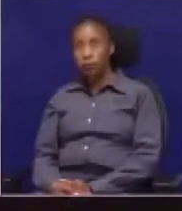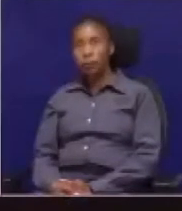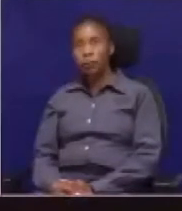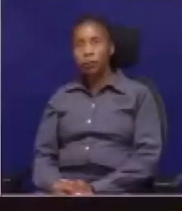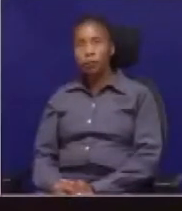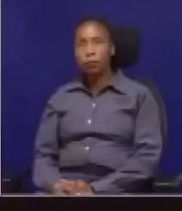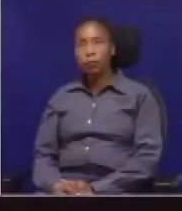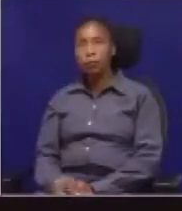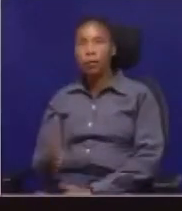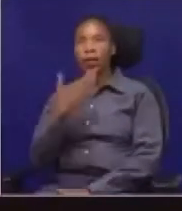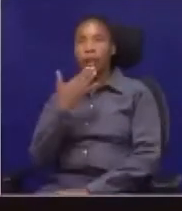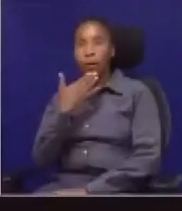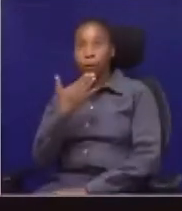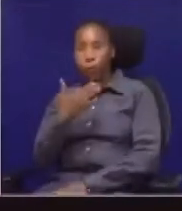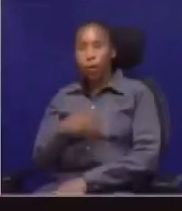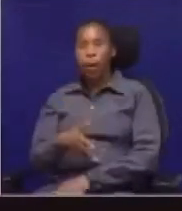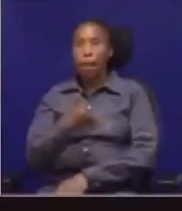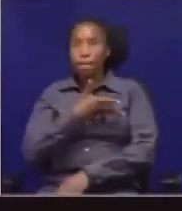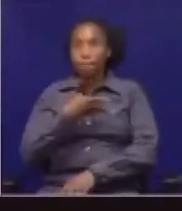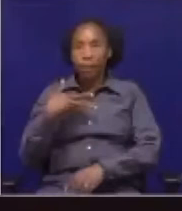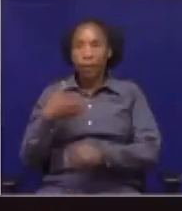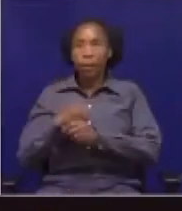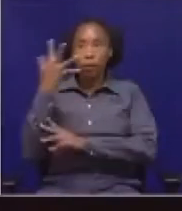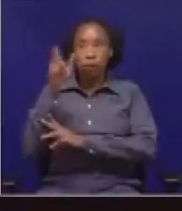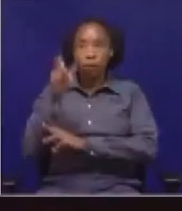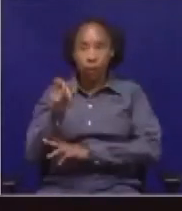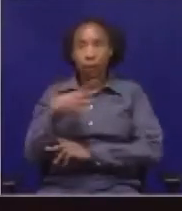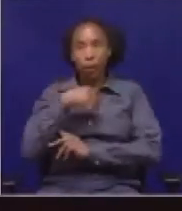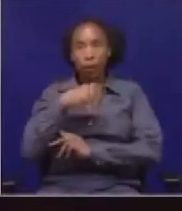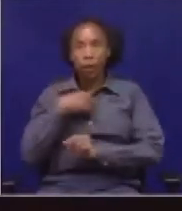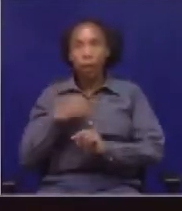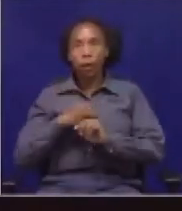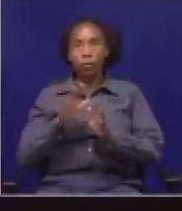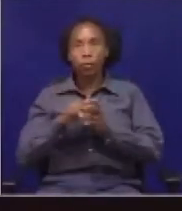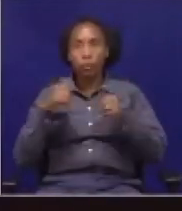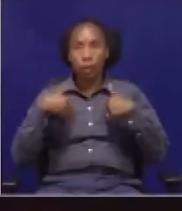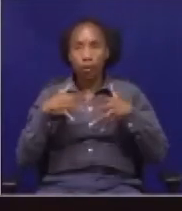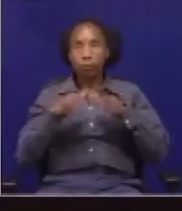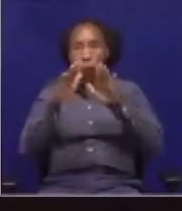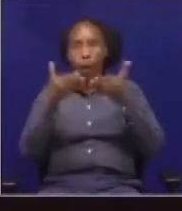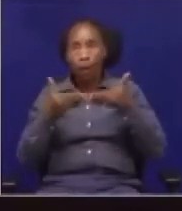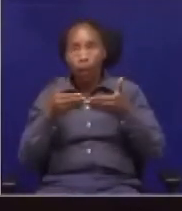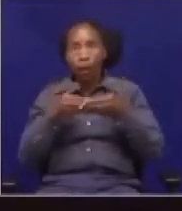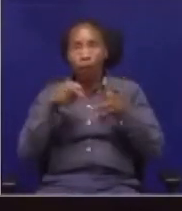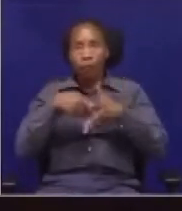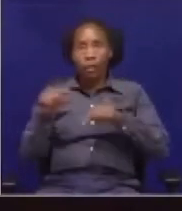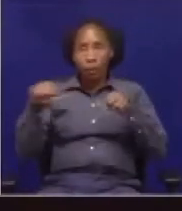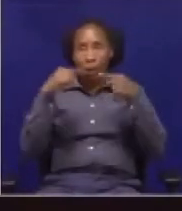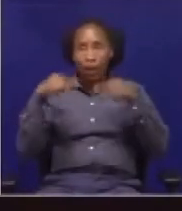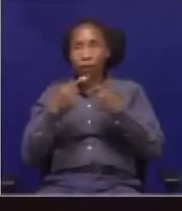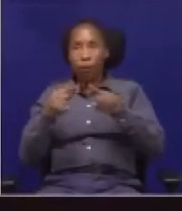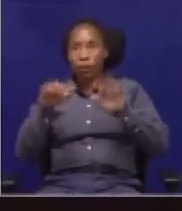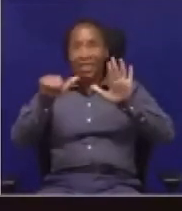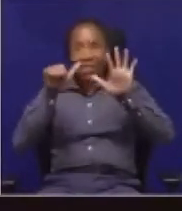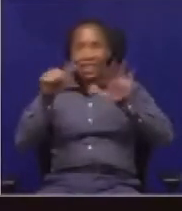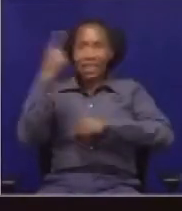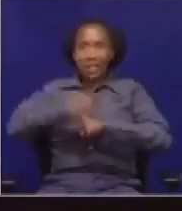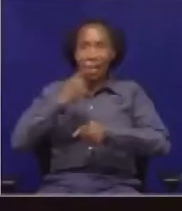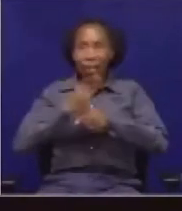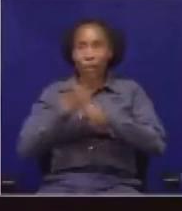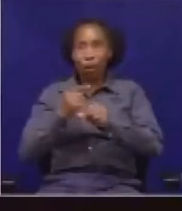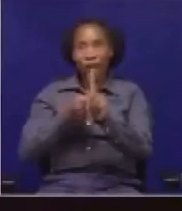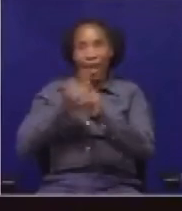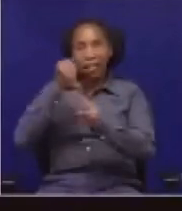Thank you, Madam Speaker. Let me start by welcoming the debate for 16 days of activism today. The role of